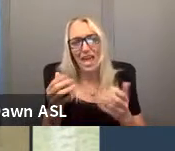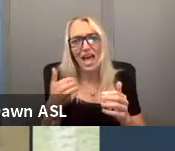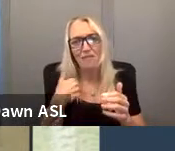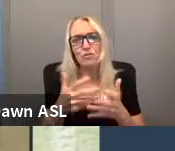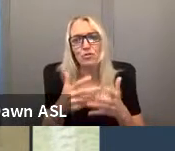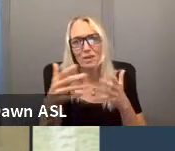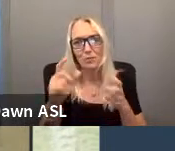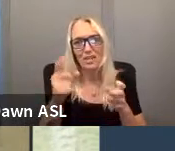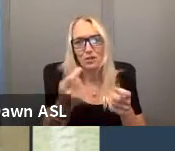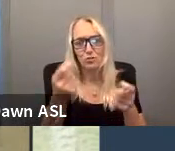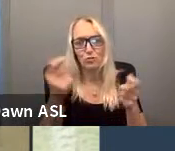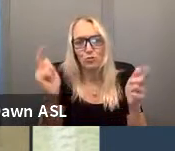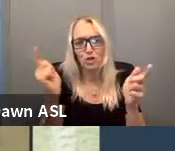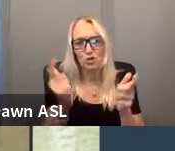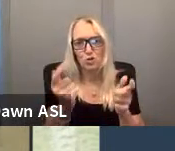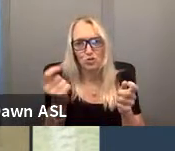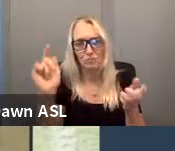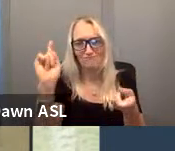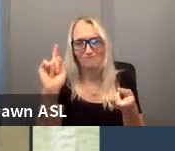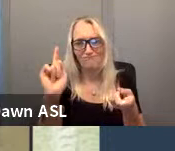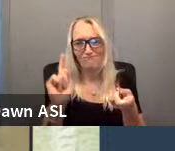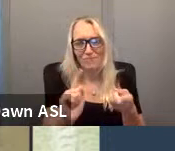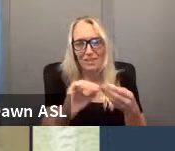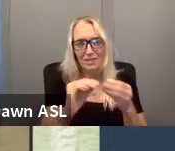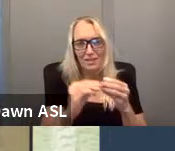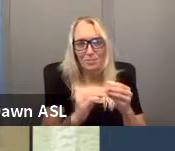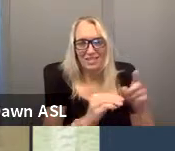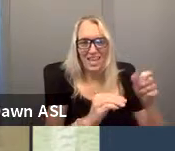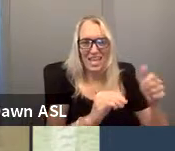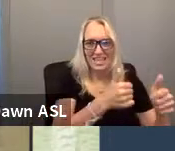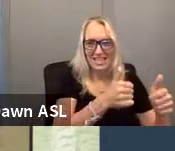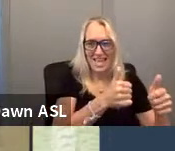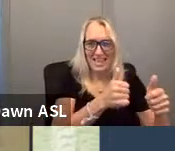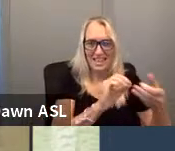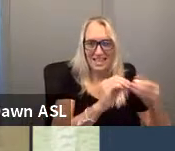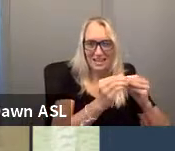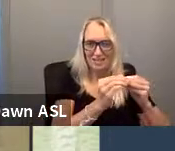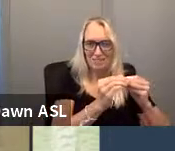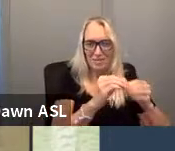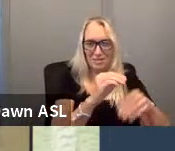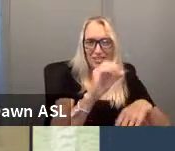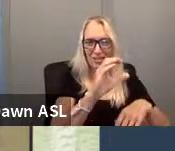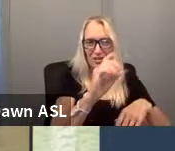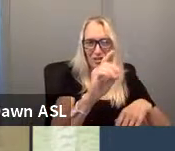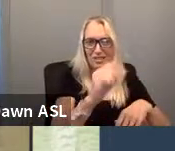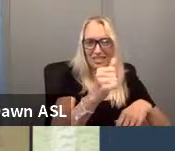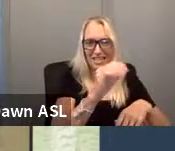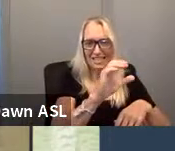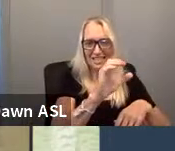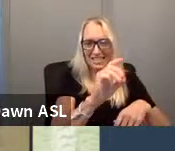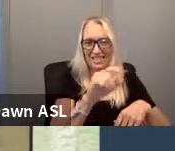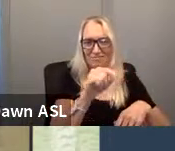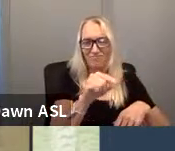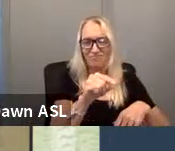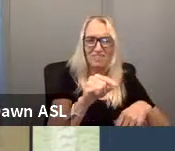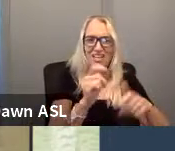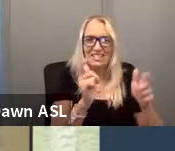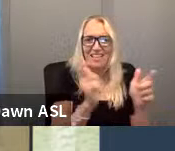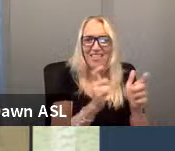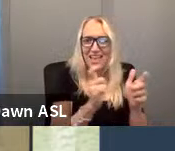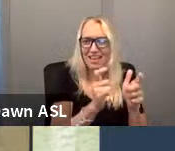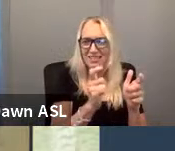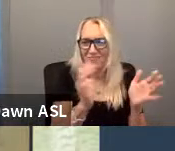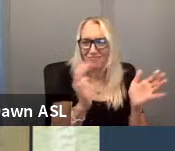need to shed a few residents. The 10th congressional district currently has slightly less than the